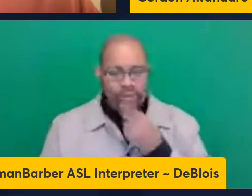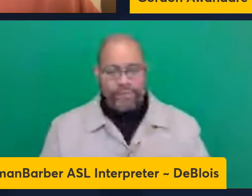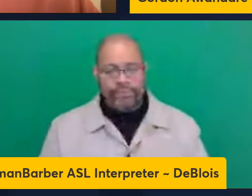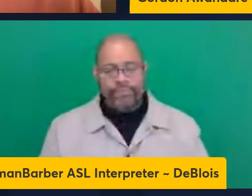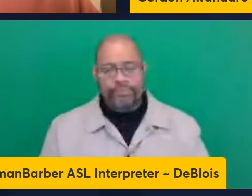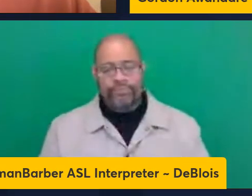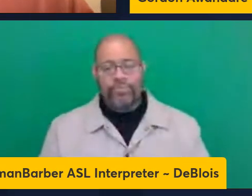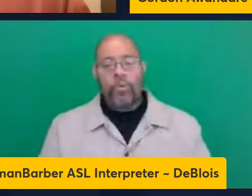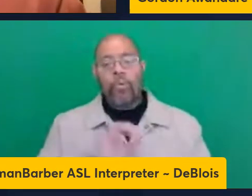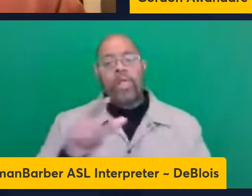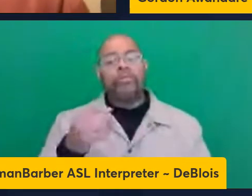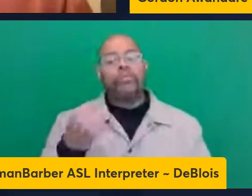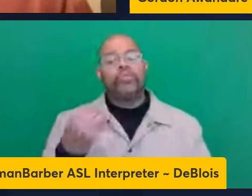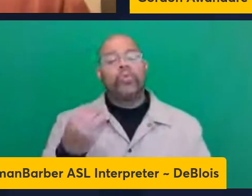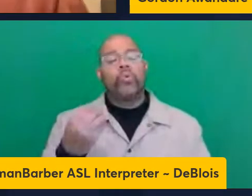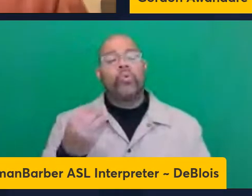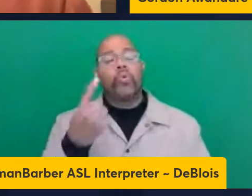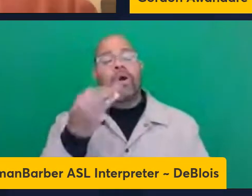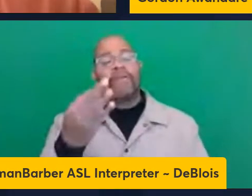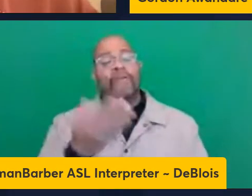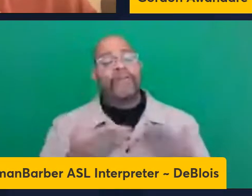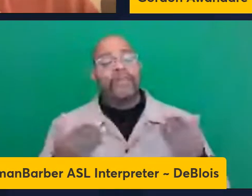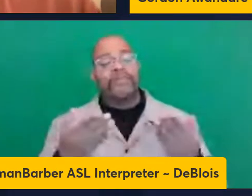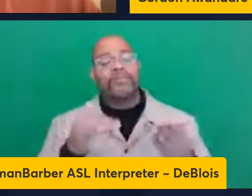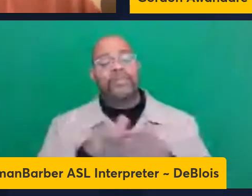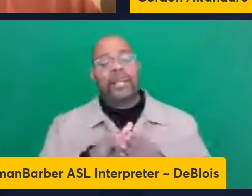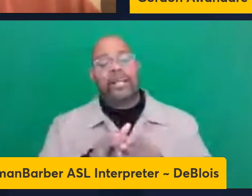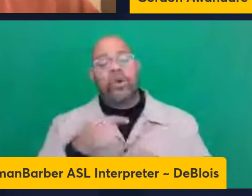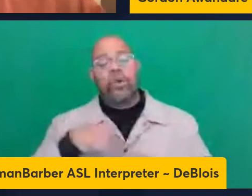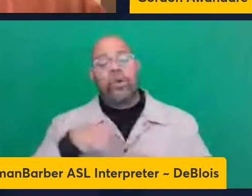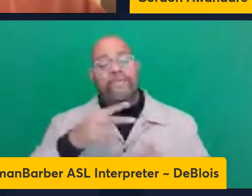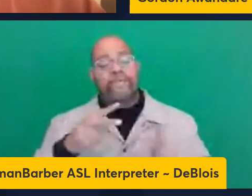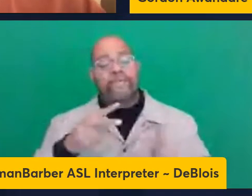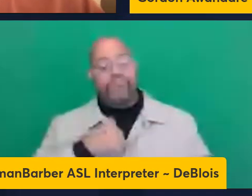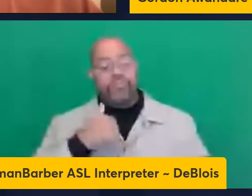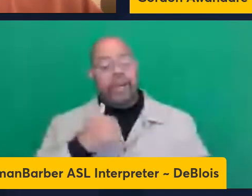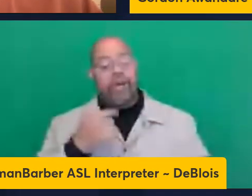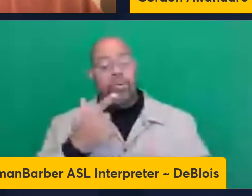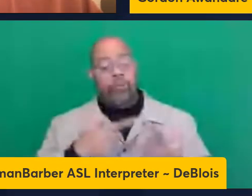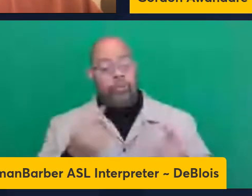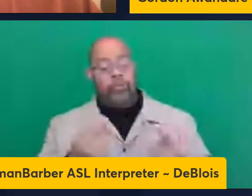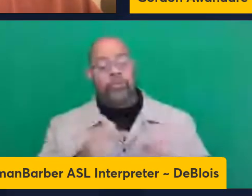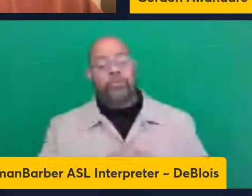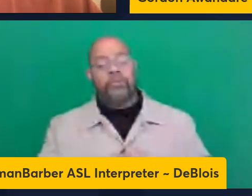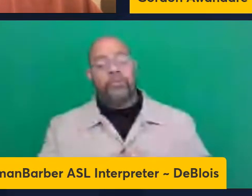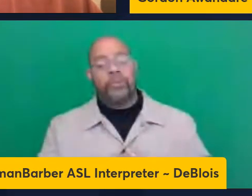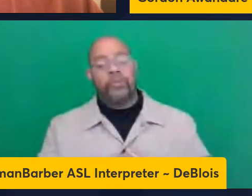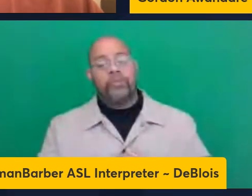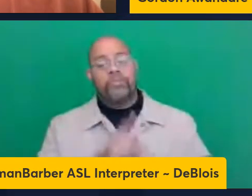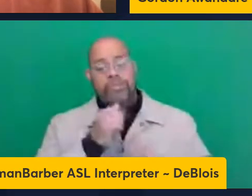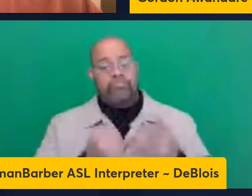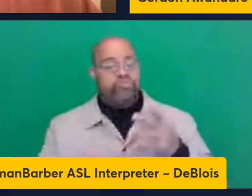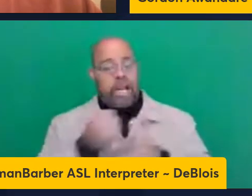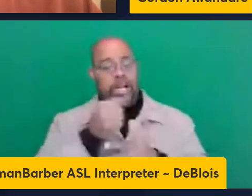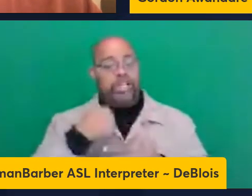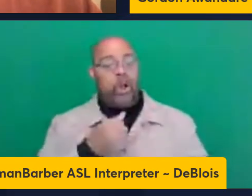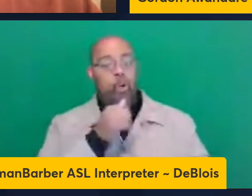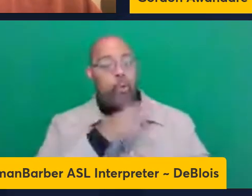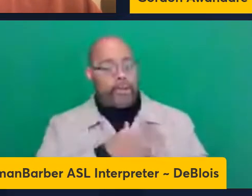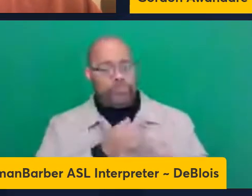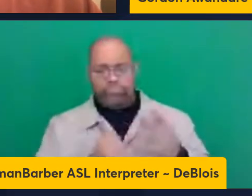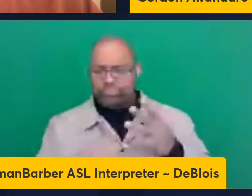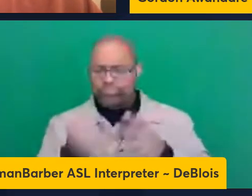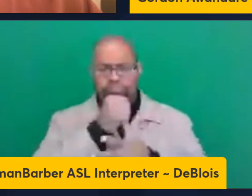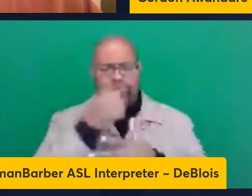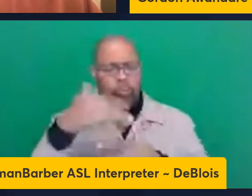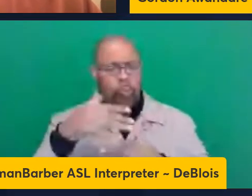Well, so in fact, one of the things that we are very proud of at YBIB is that we really prioritize our women, and we